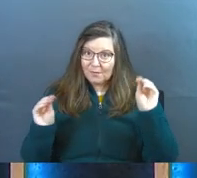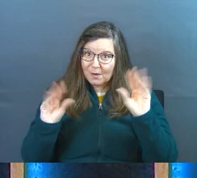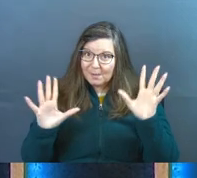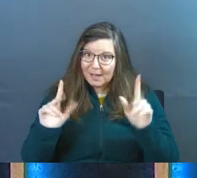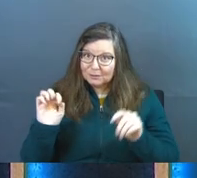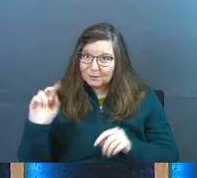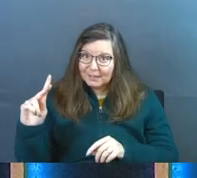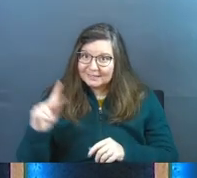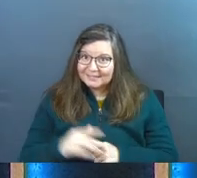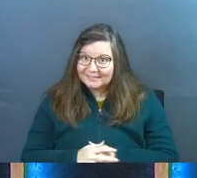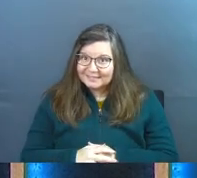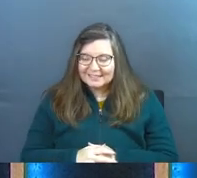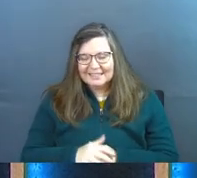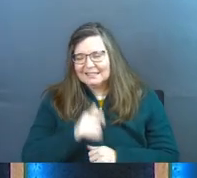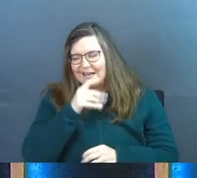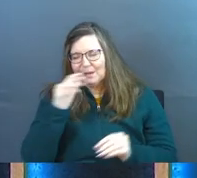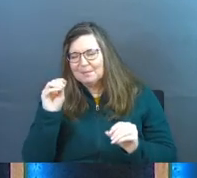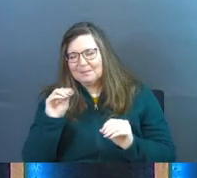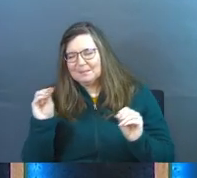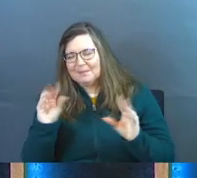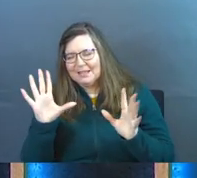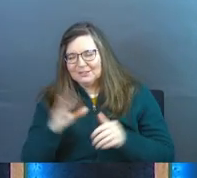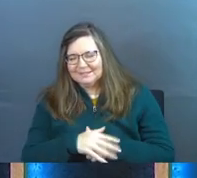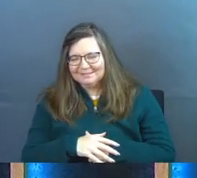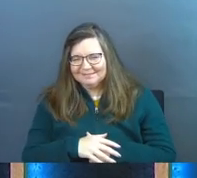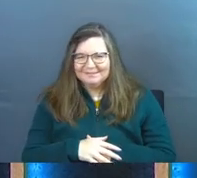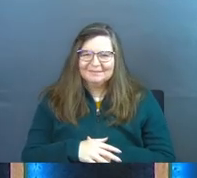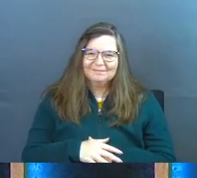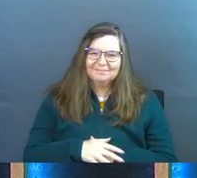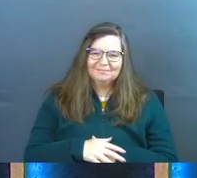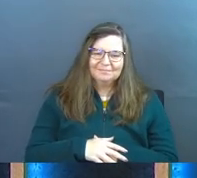trick? It's not a magic trick.